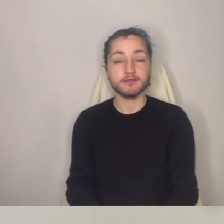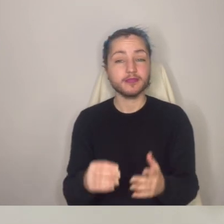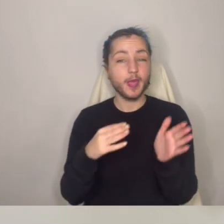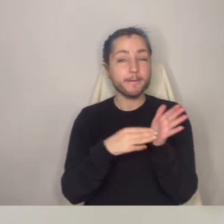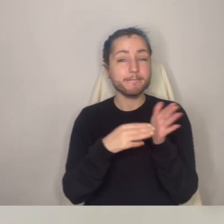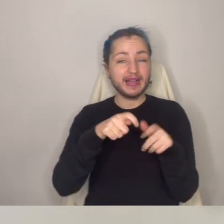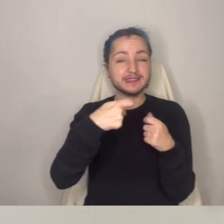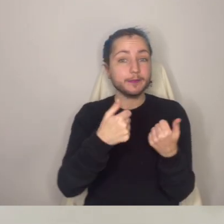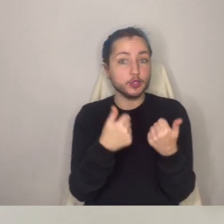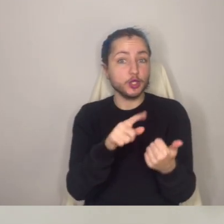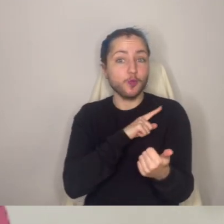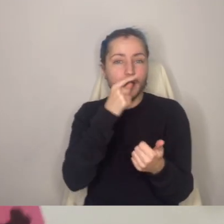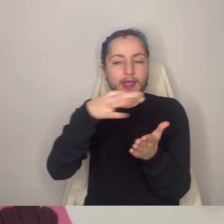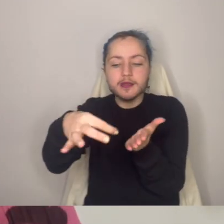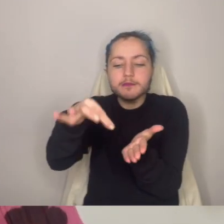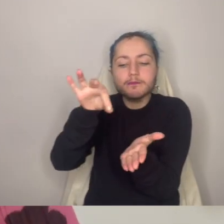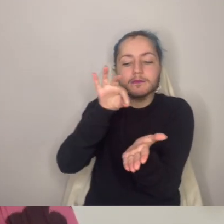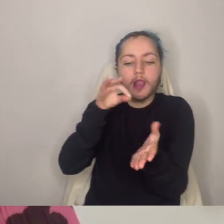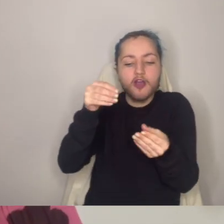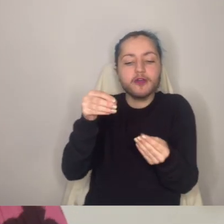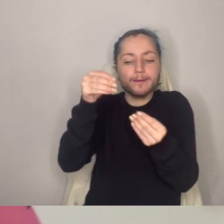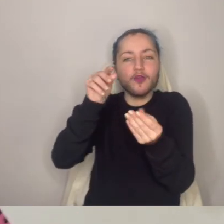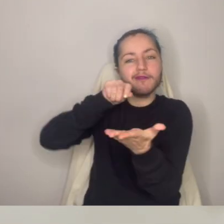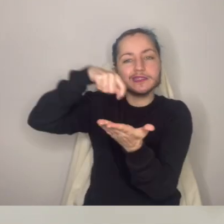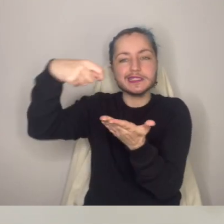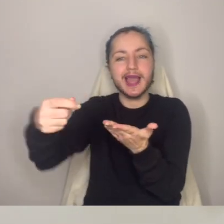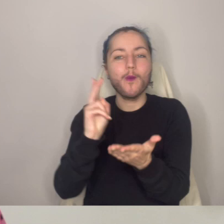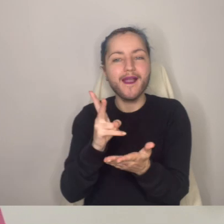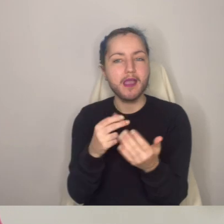The good thing about the masking tape is you can peel it off and remove things.